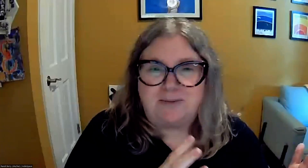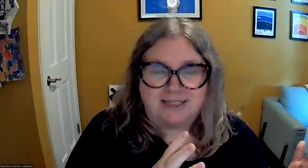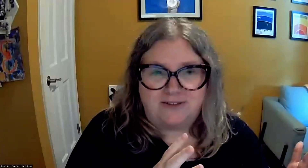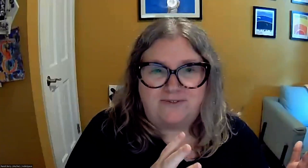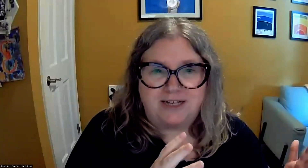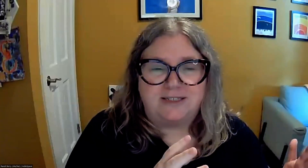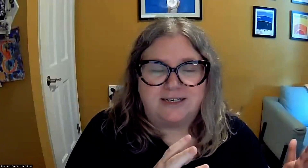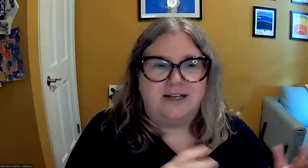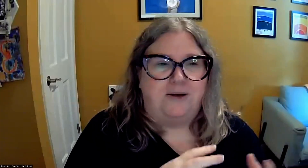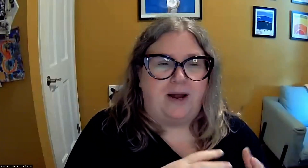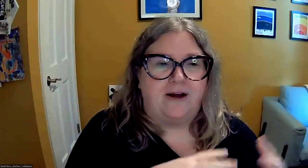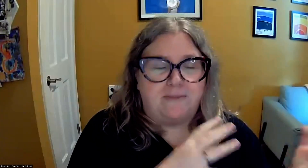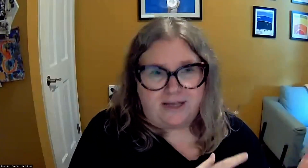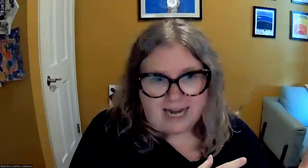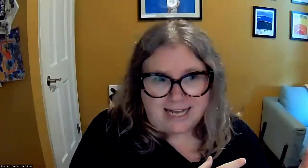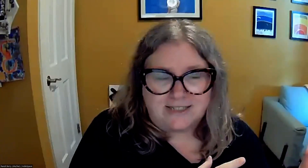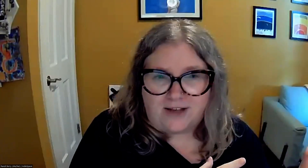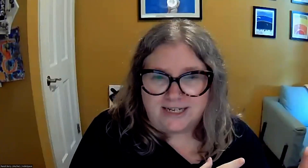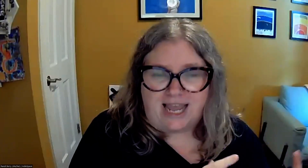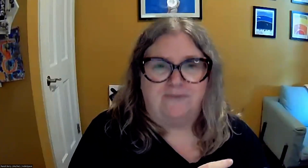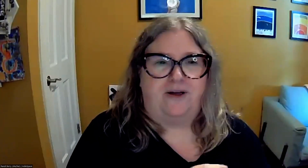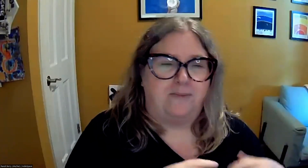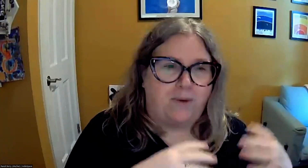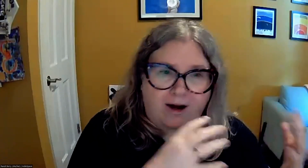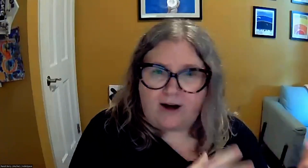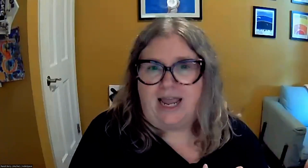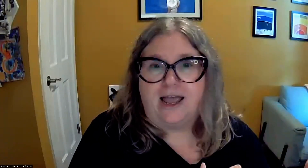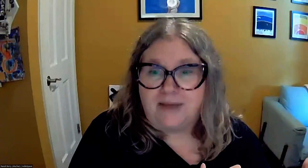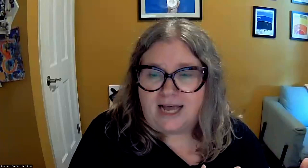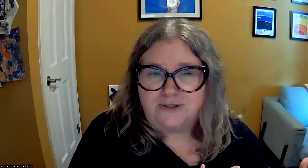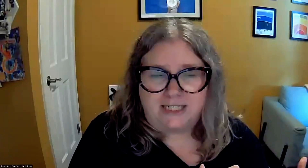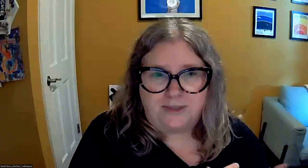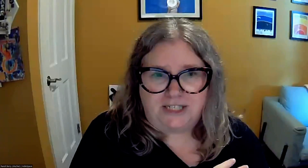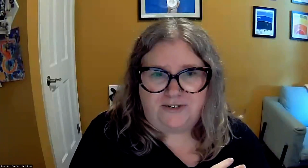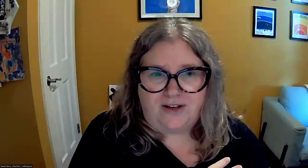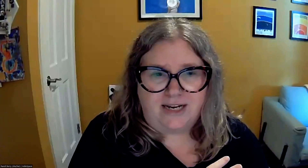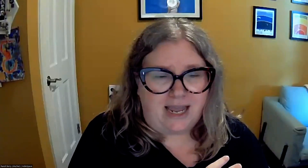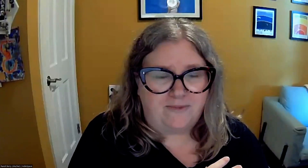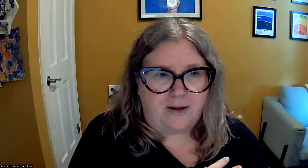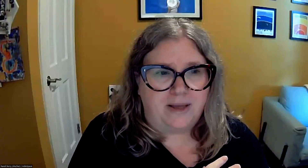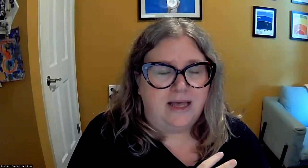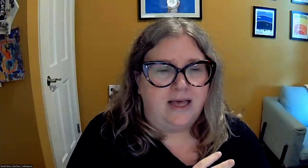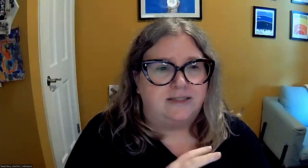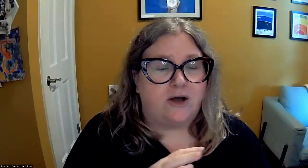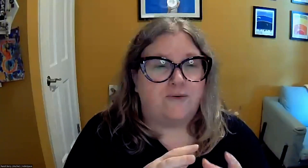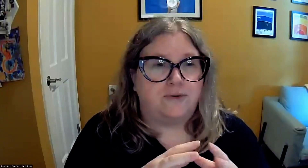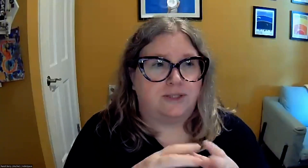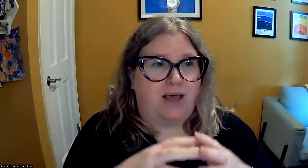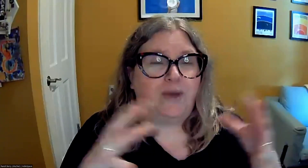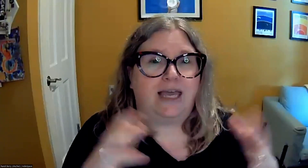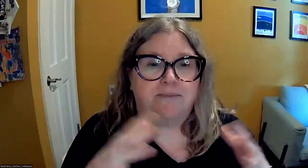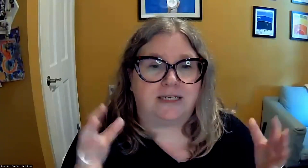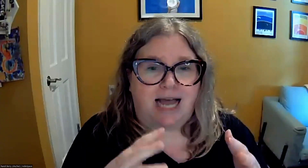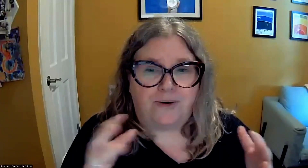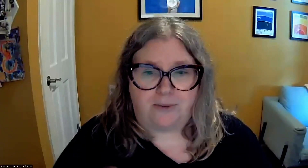have a responsive fund where the milk and eggs fund came from, where our AAPI transportation fund came from, so